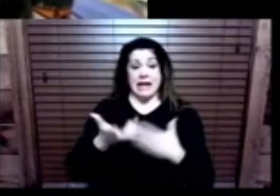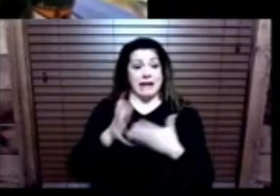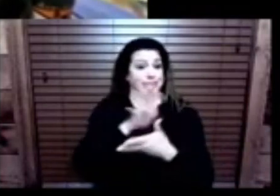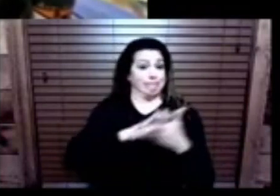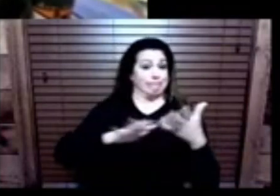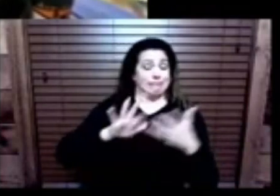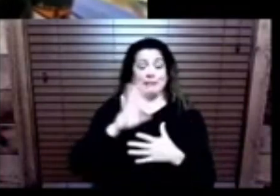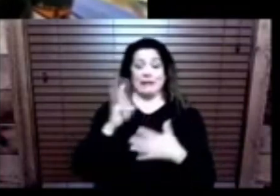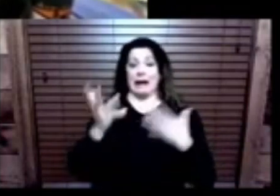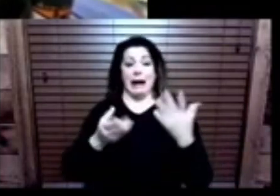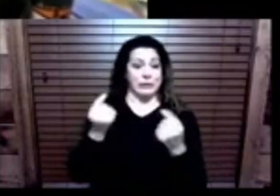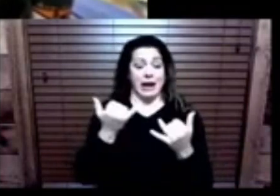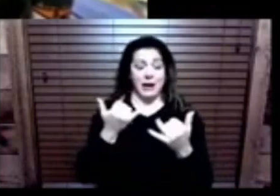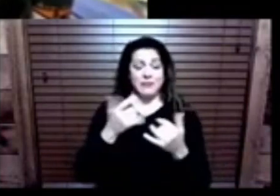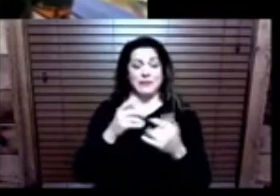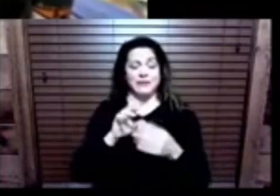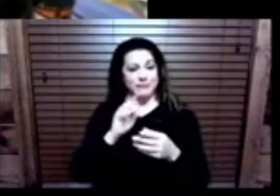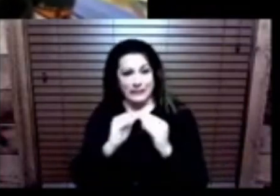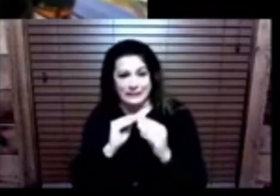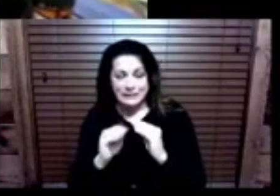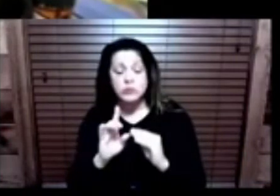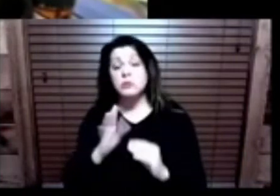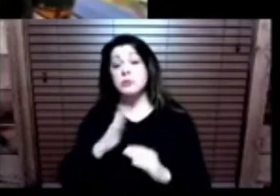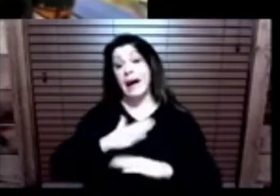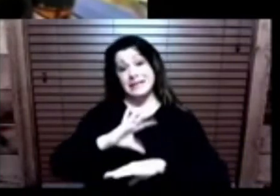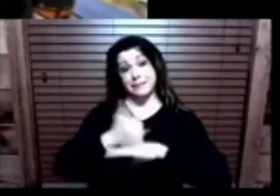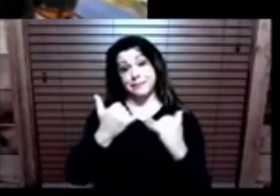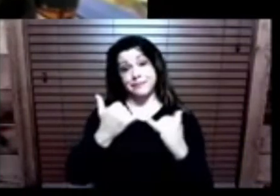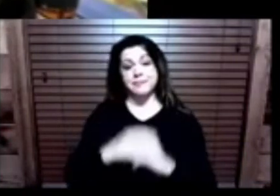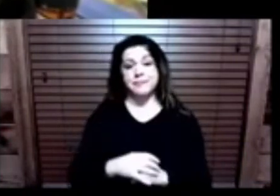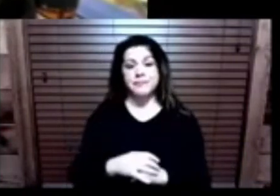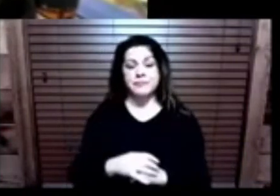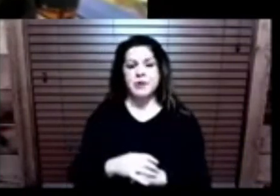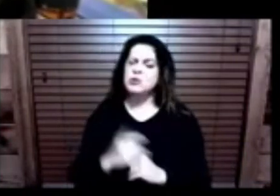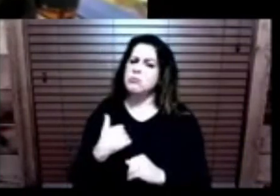that's the setup on that. How are we gonna walk around?